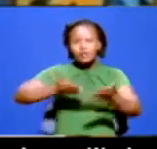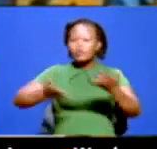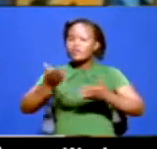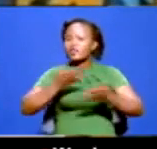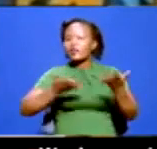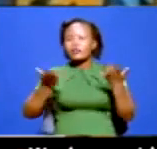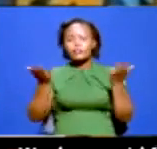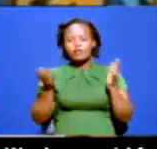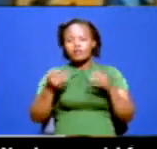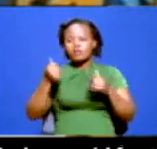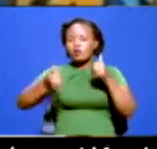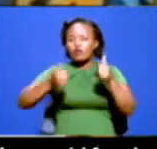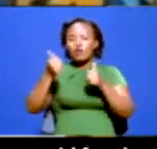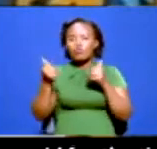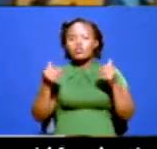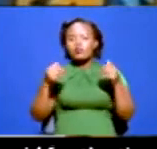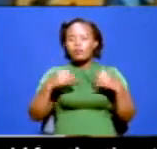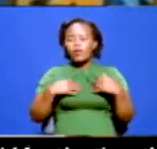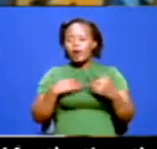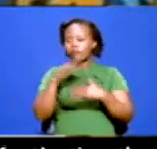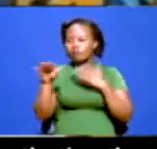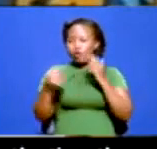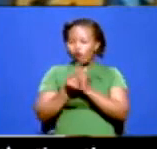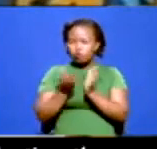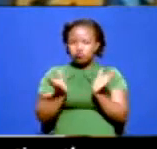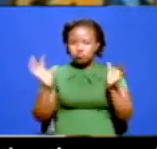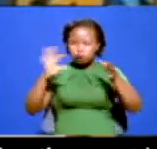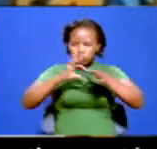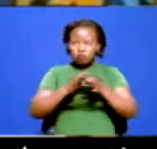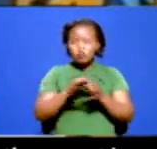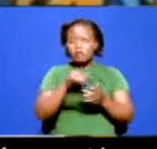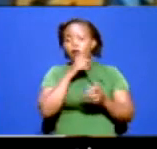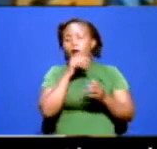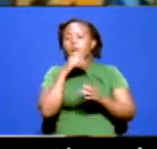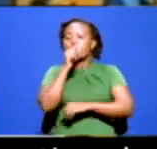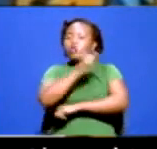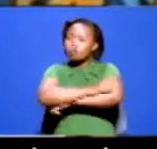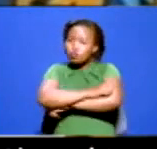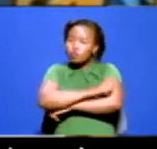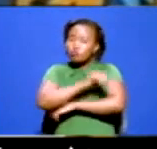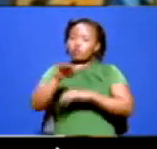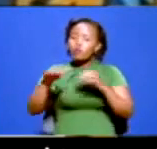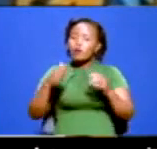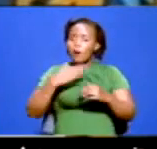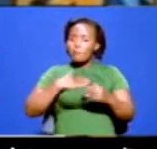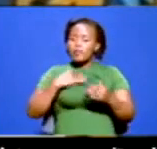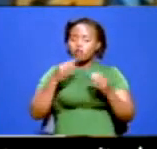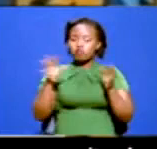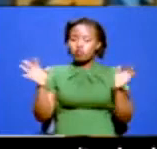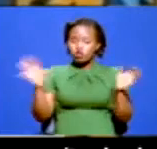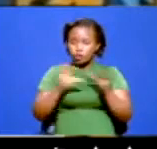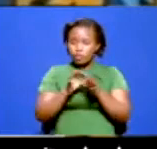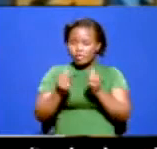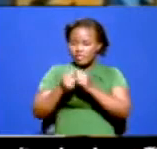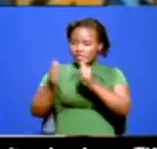that militarized every one of us, the boys' school. So we joined, I joined in 79,